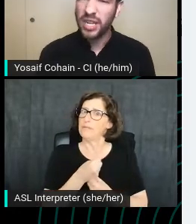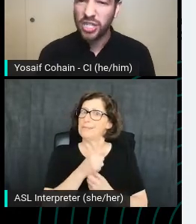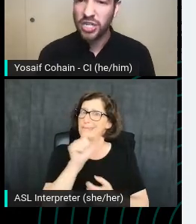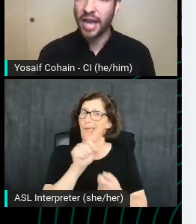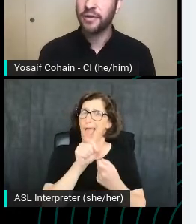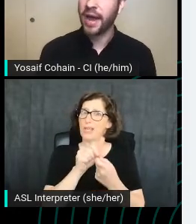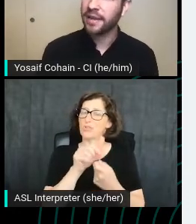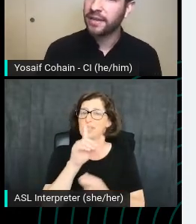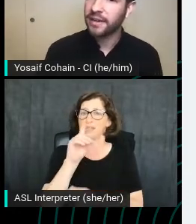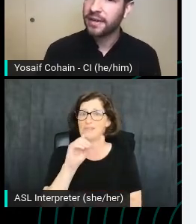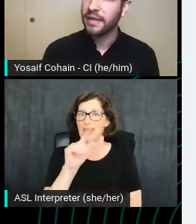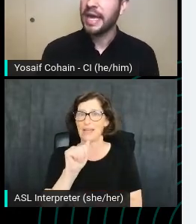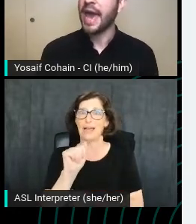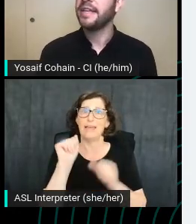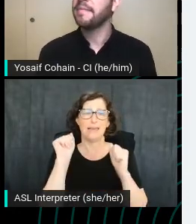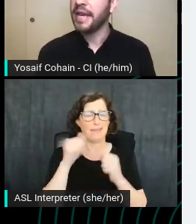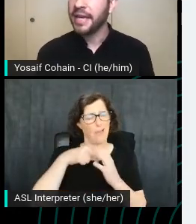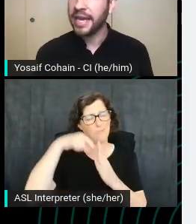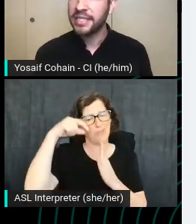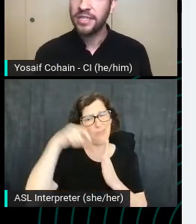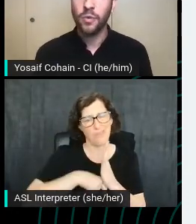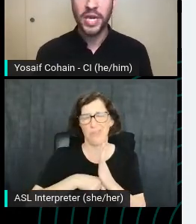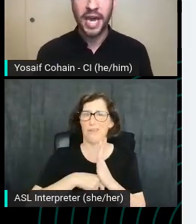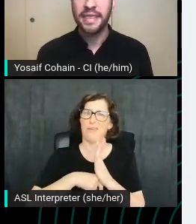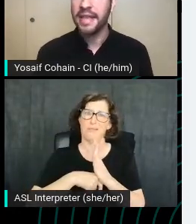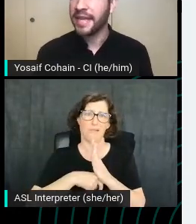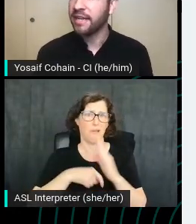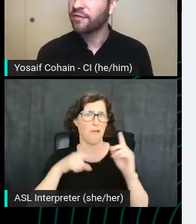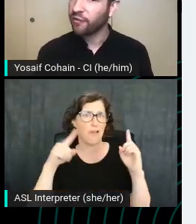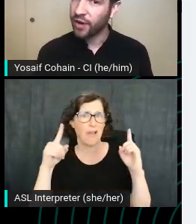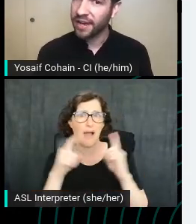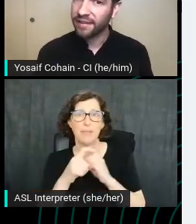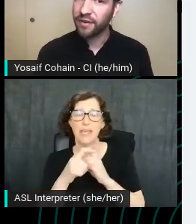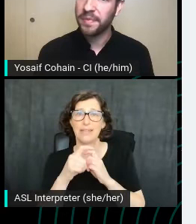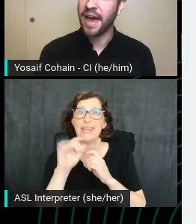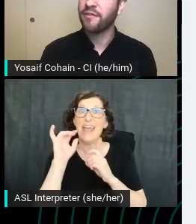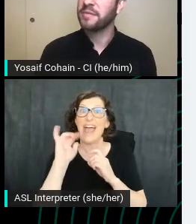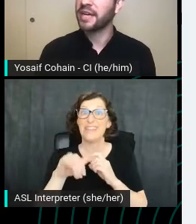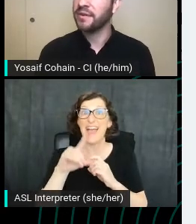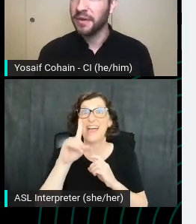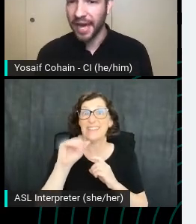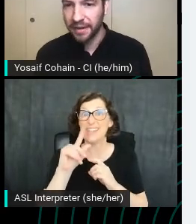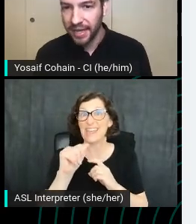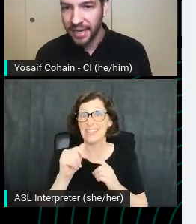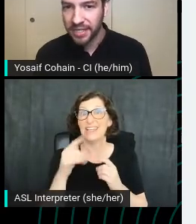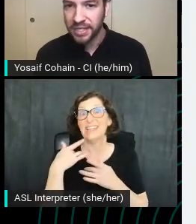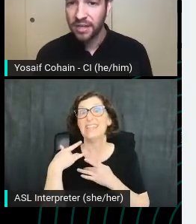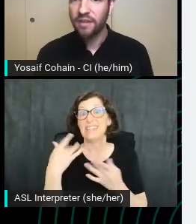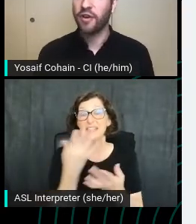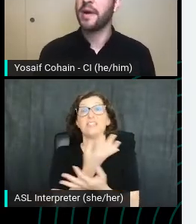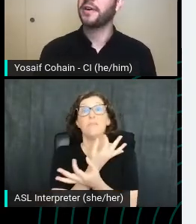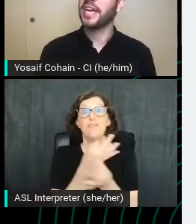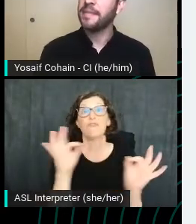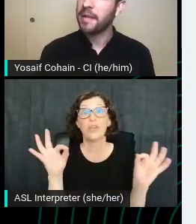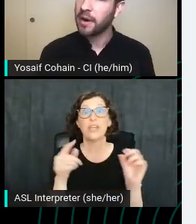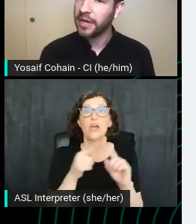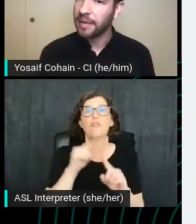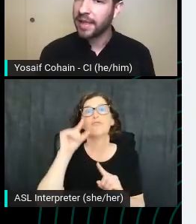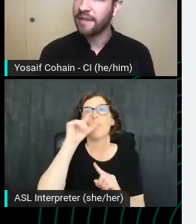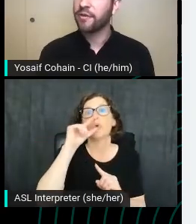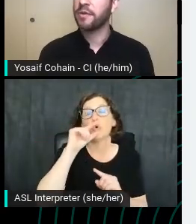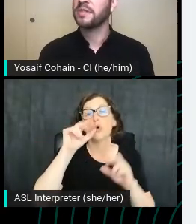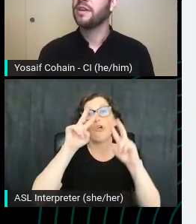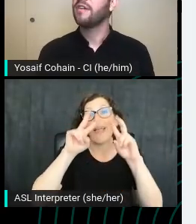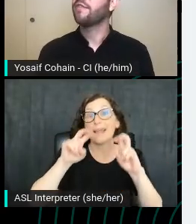be rich and granular. And in many cases, we get that data for free from platforms like Google Analytics, from our email